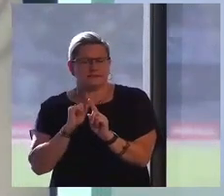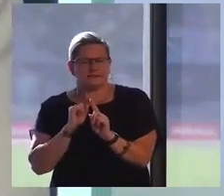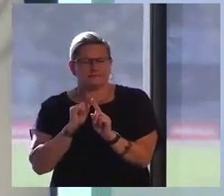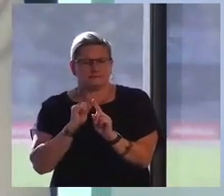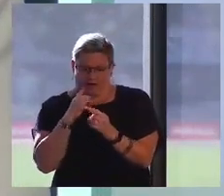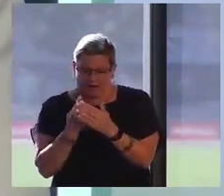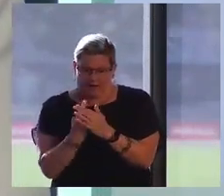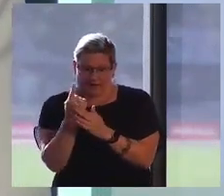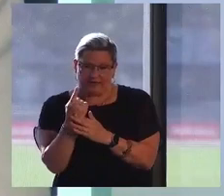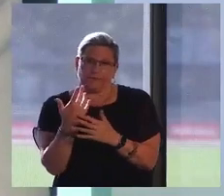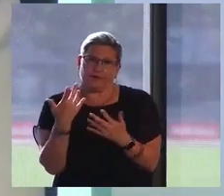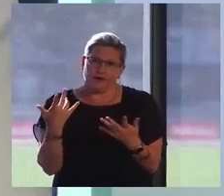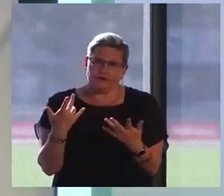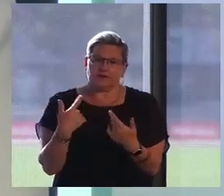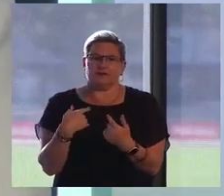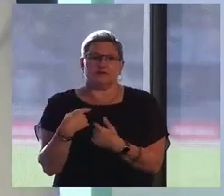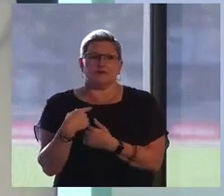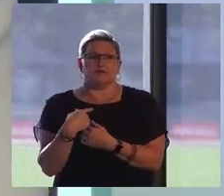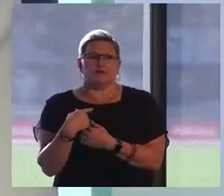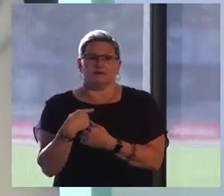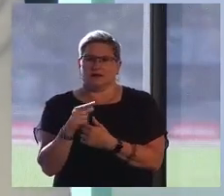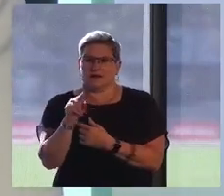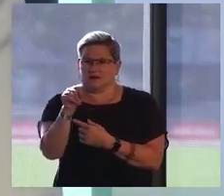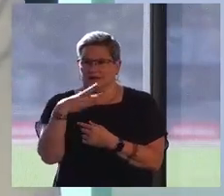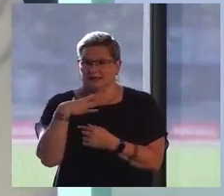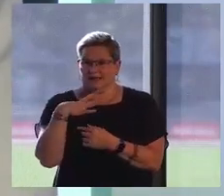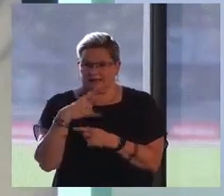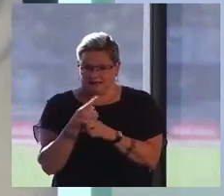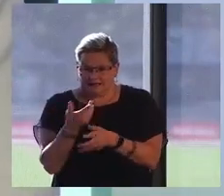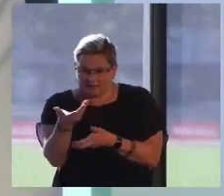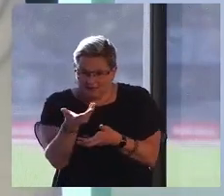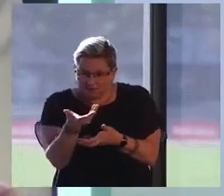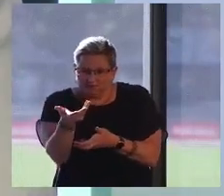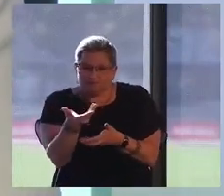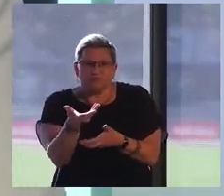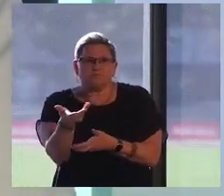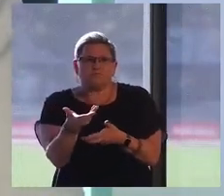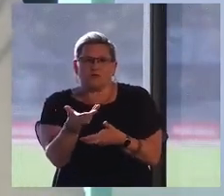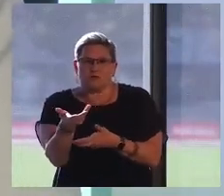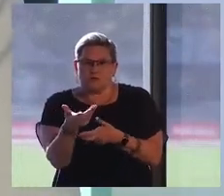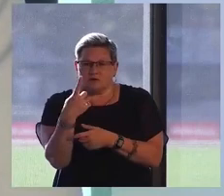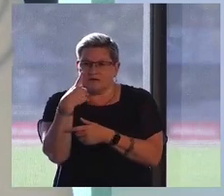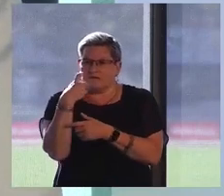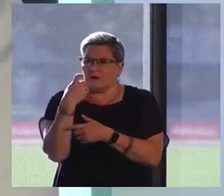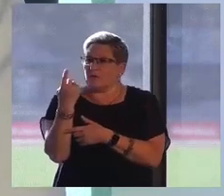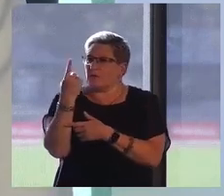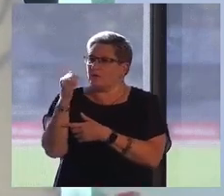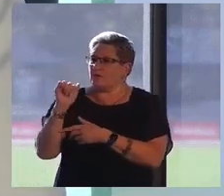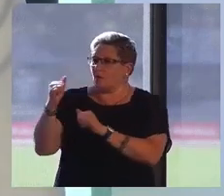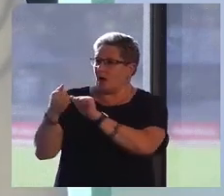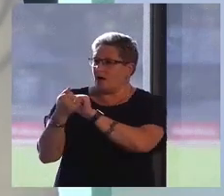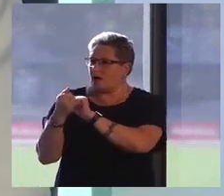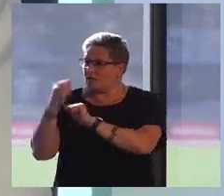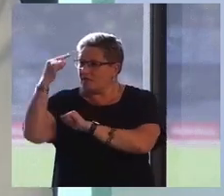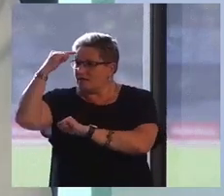advice, that dialogue and conversation and finding allies, you know, obviously we've done a